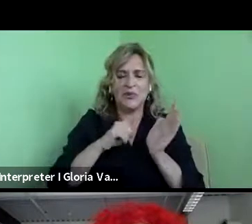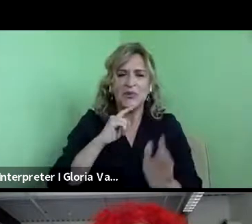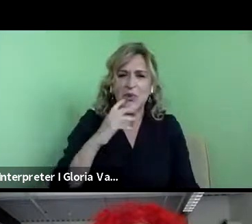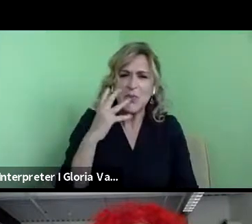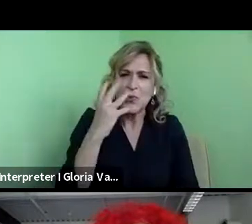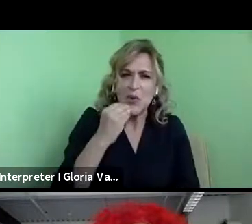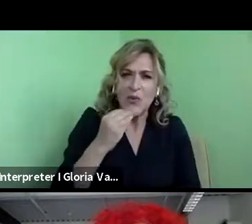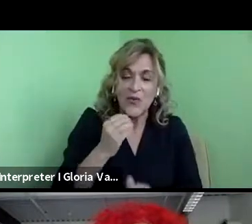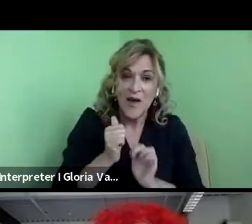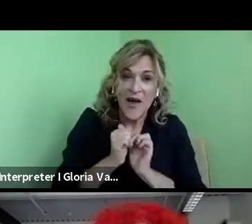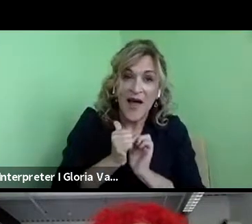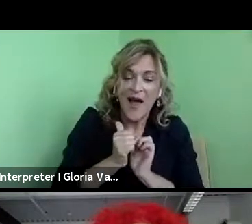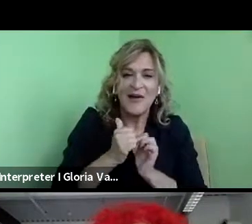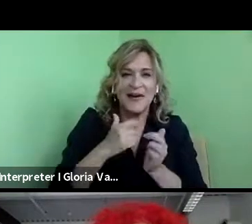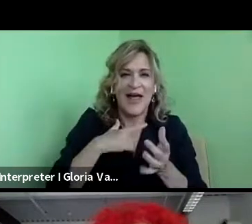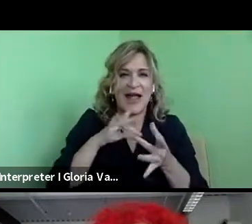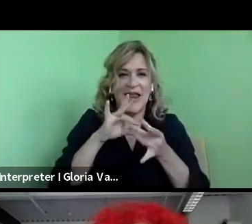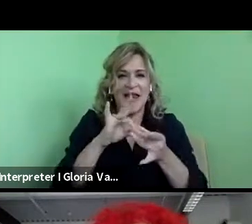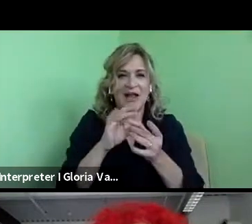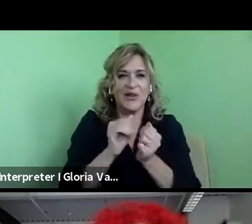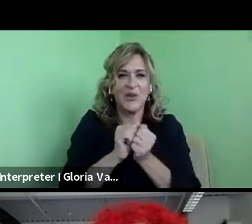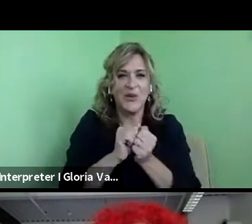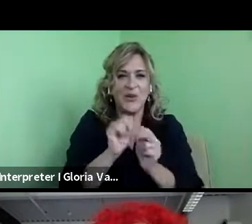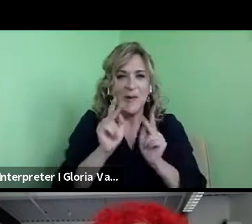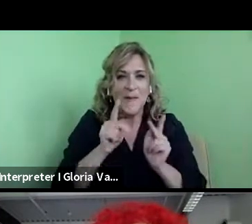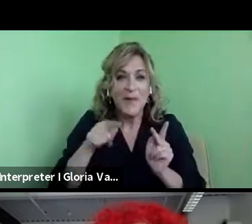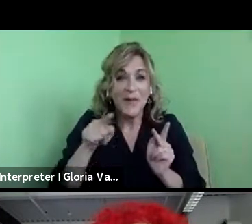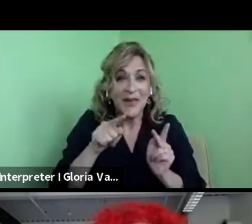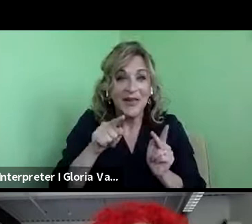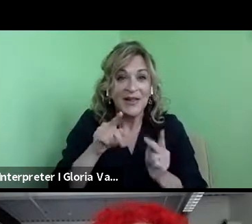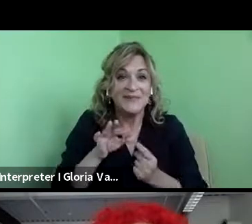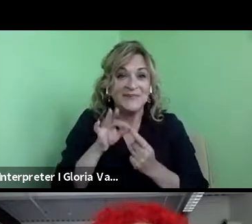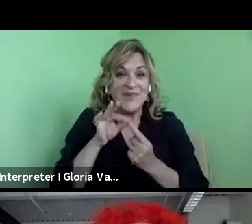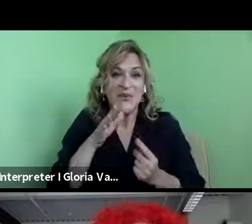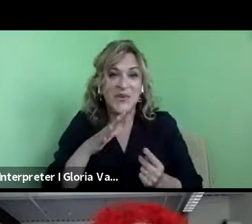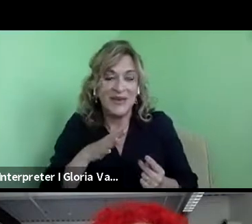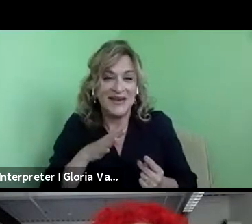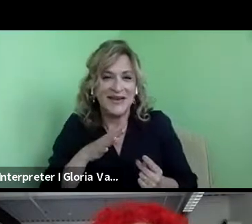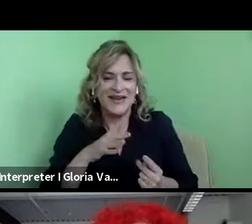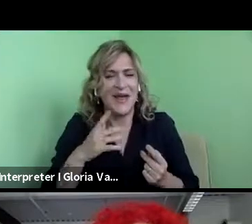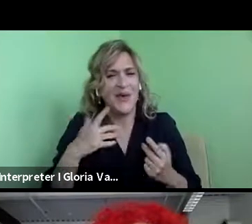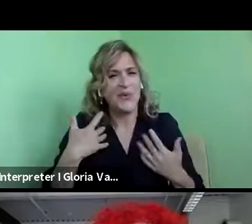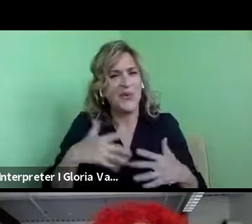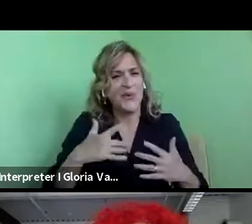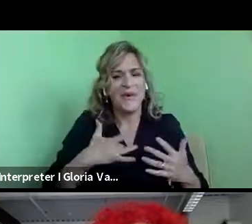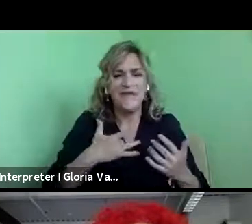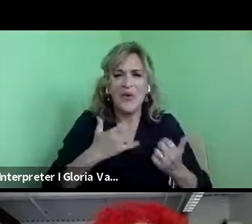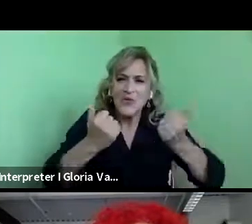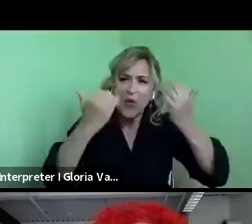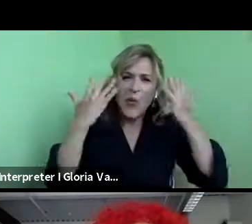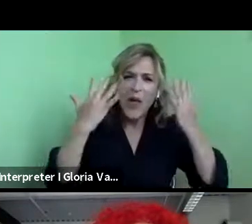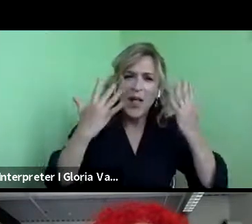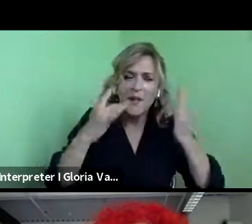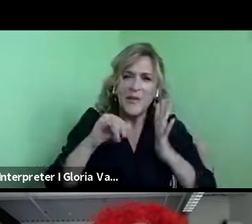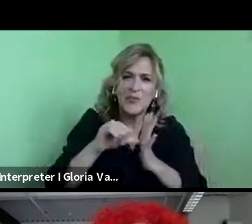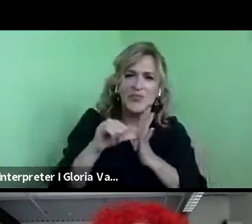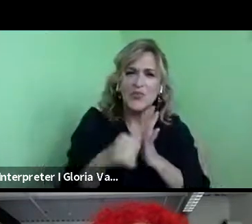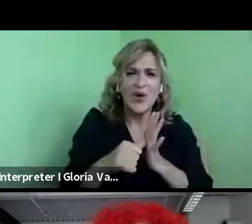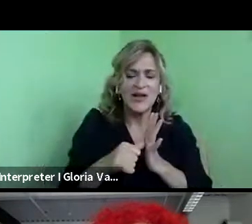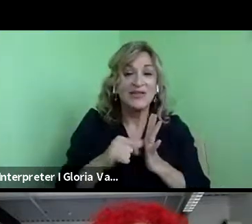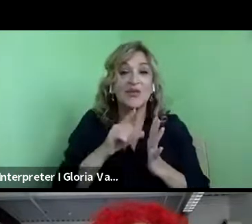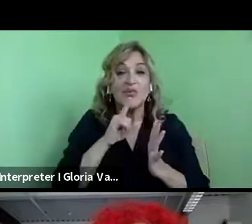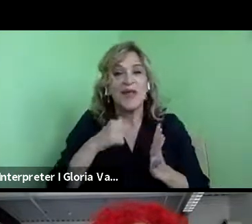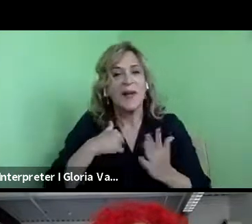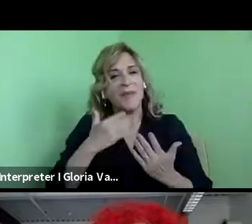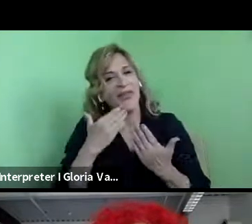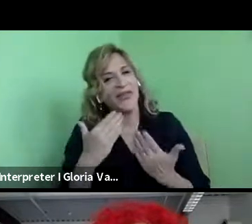with people, in this case, women. I am just so overwhelmed and impressed, and I'm grateful. And gratitude is like,